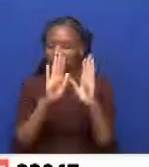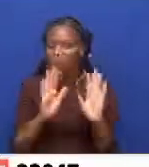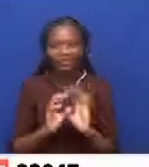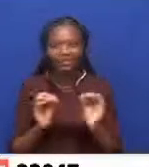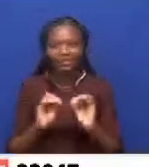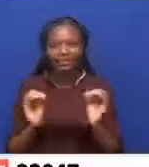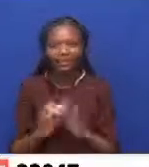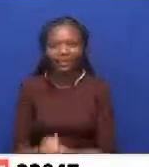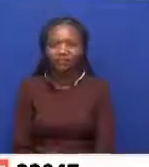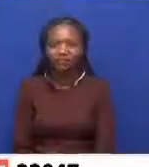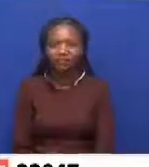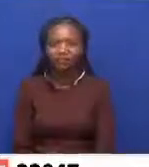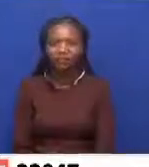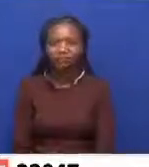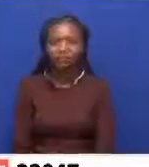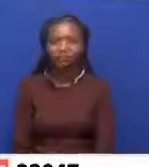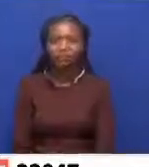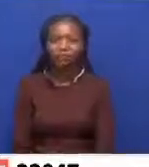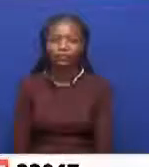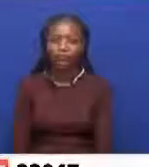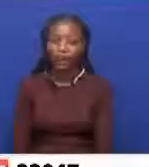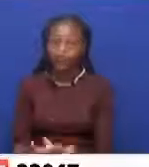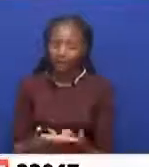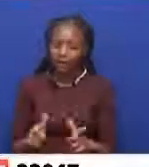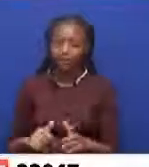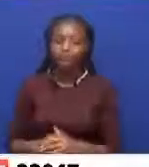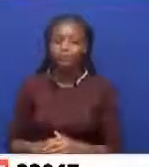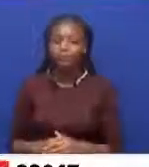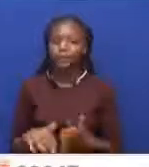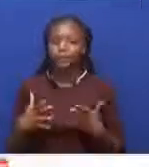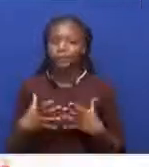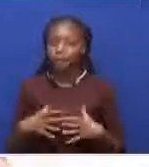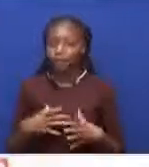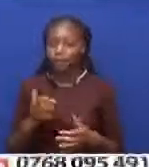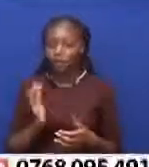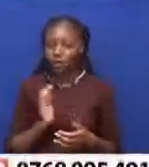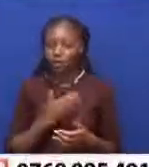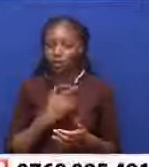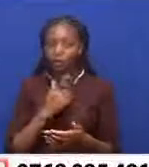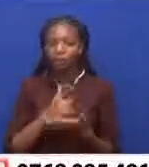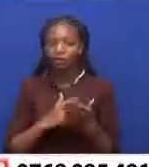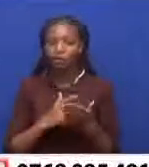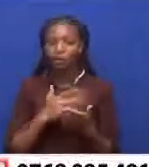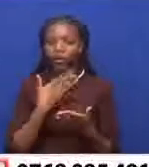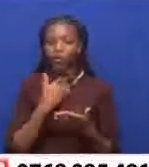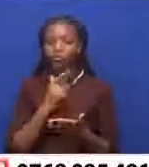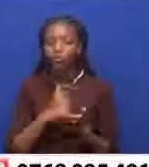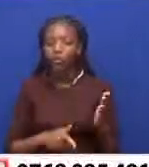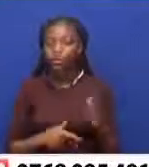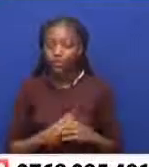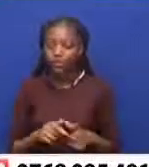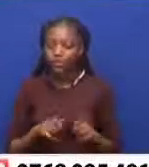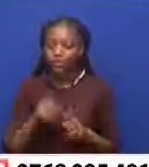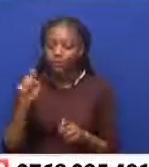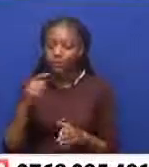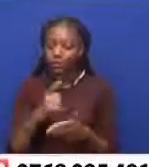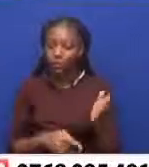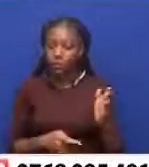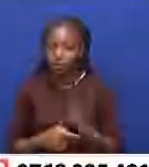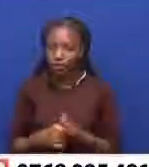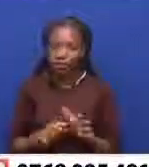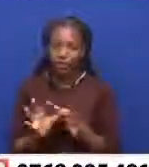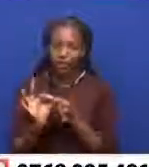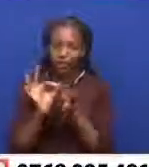all. What our people want and deserve is